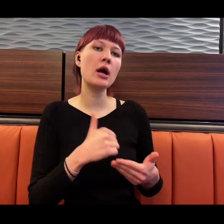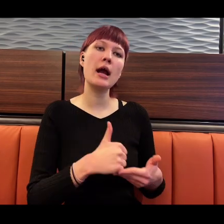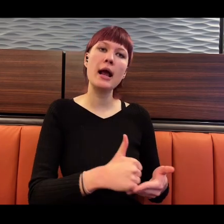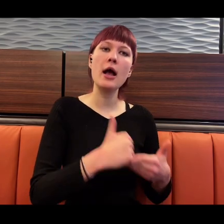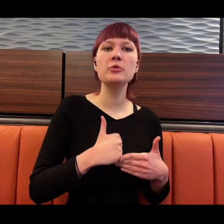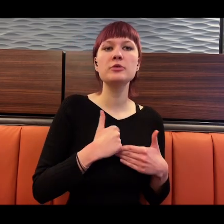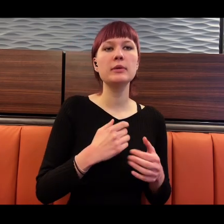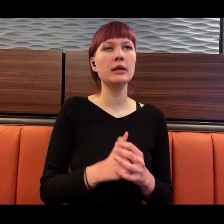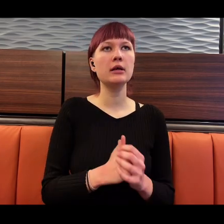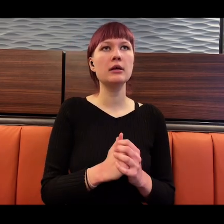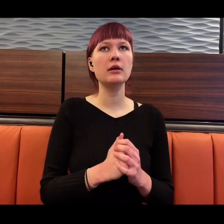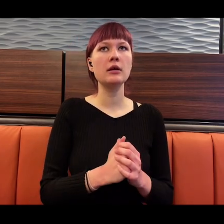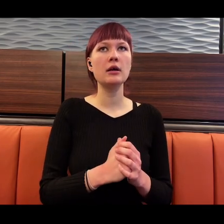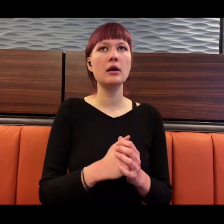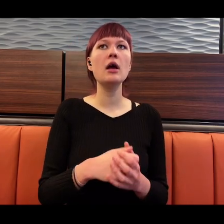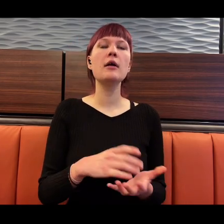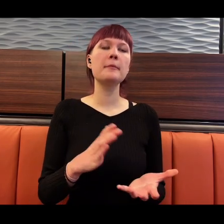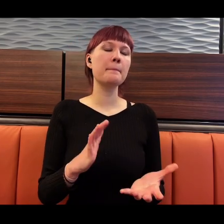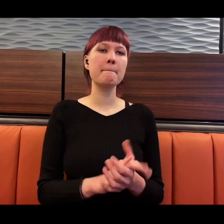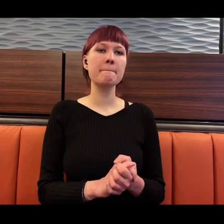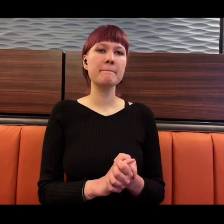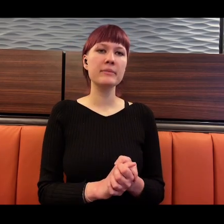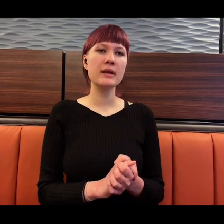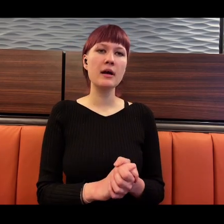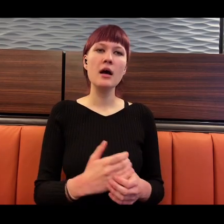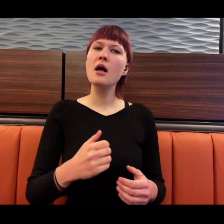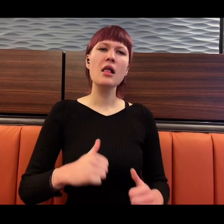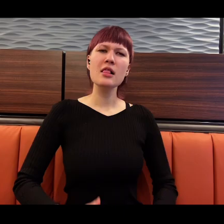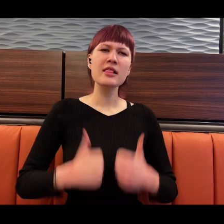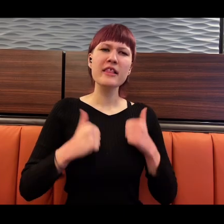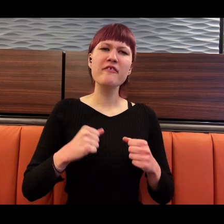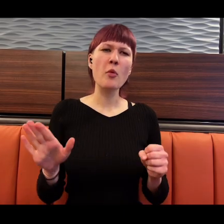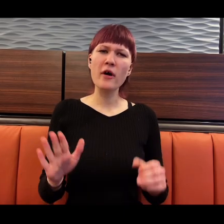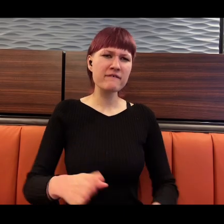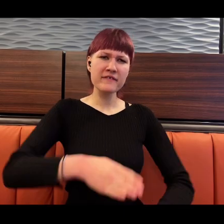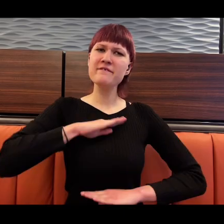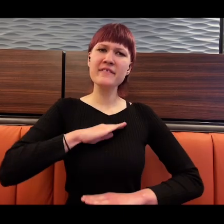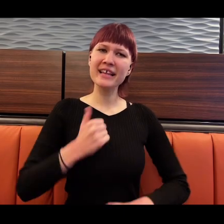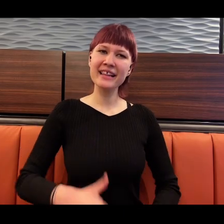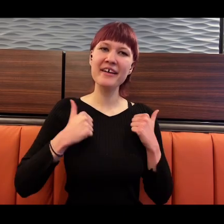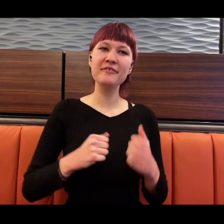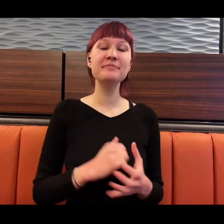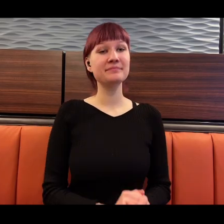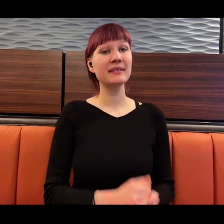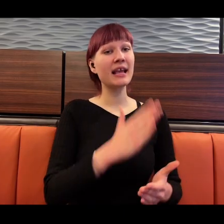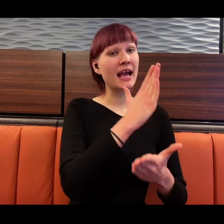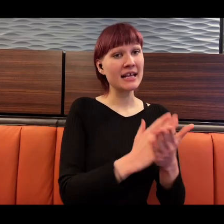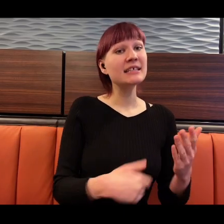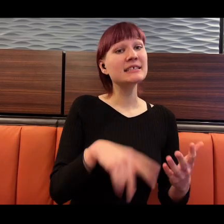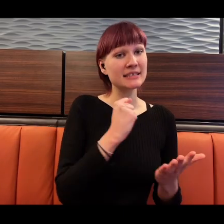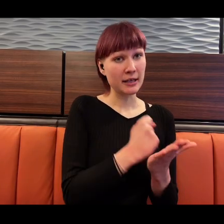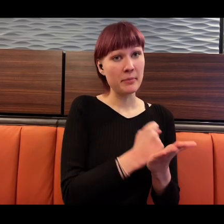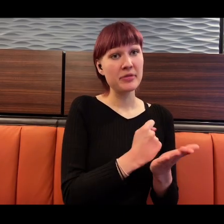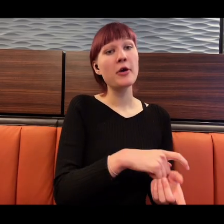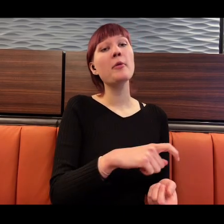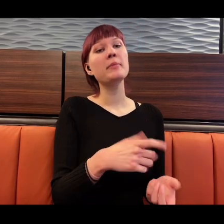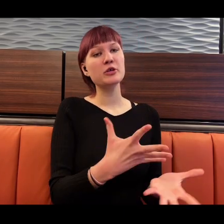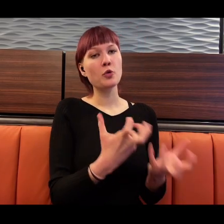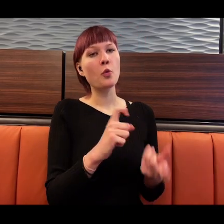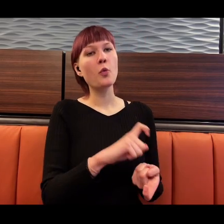therapies focus on changing your emotional reactions. Some therapies focus on changing how you think about yourself and your world